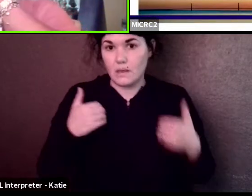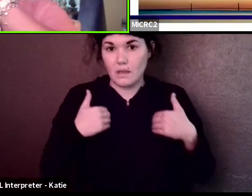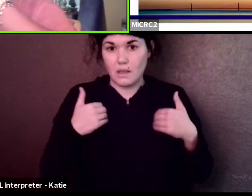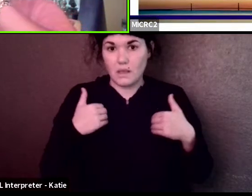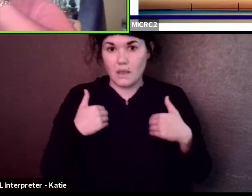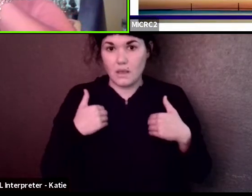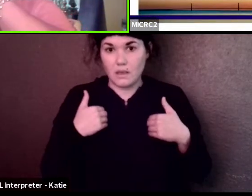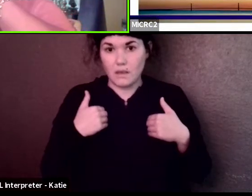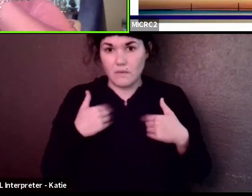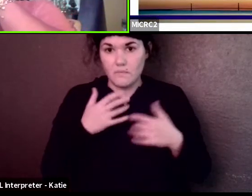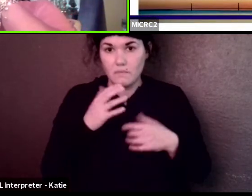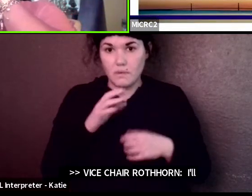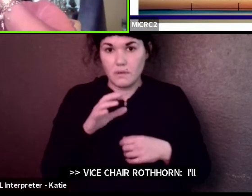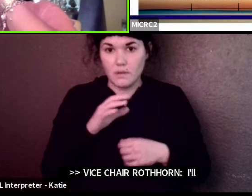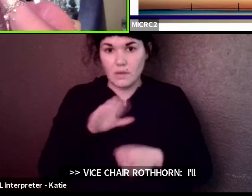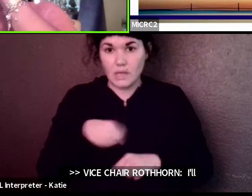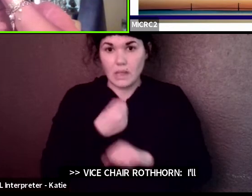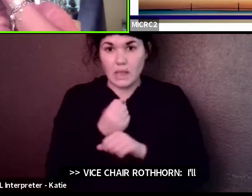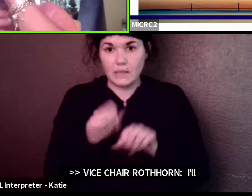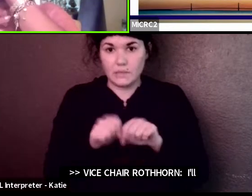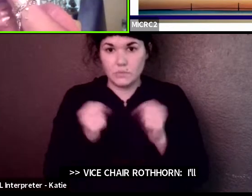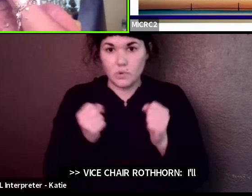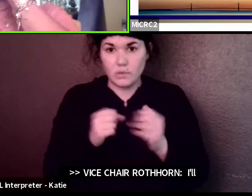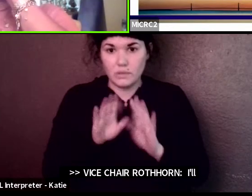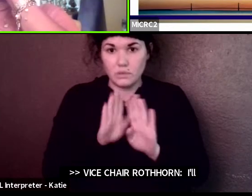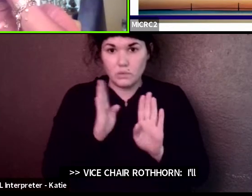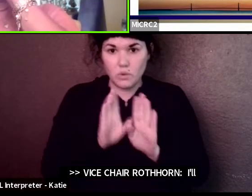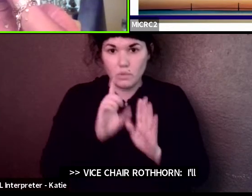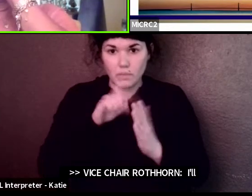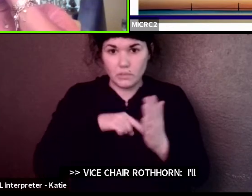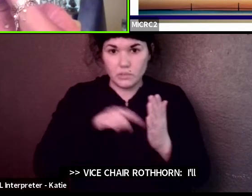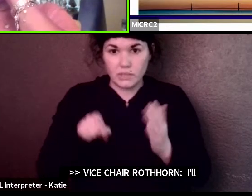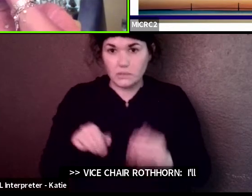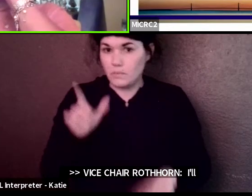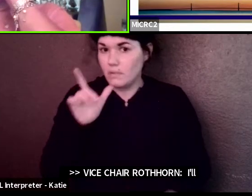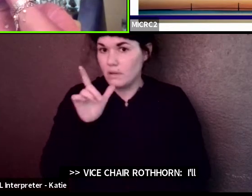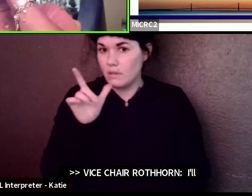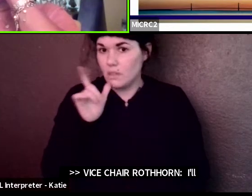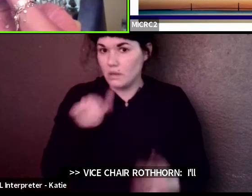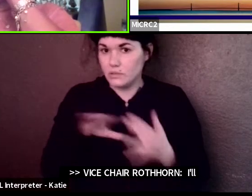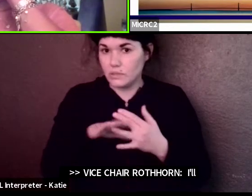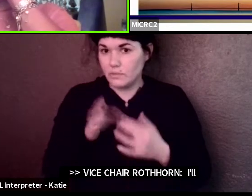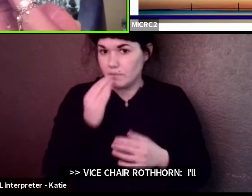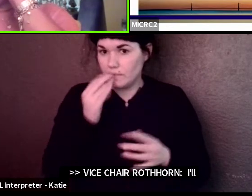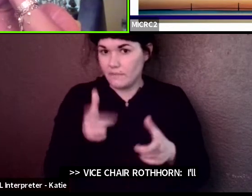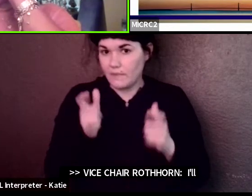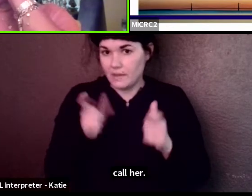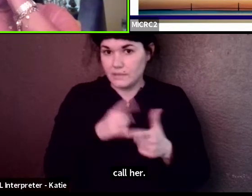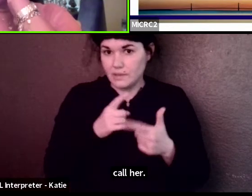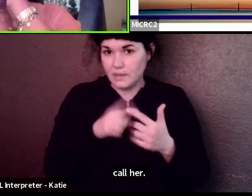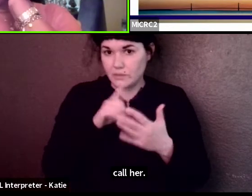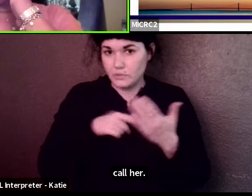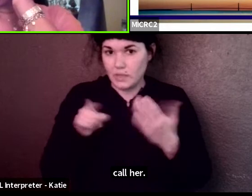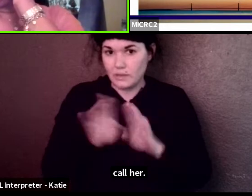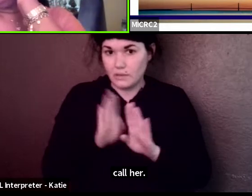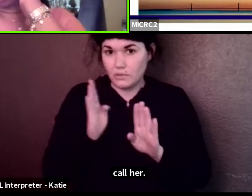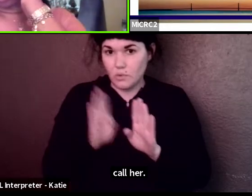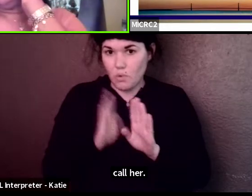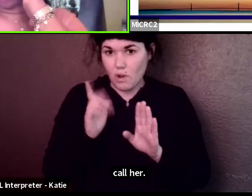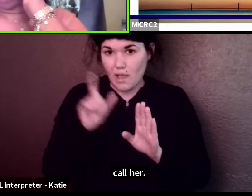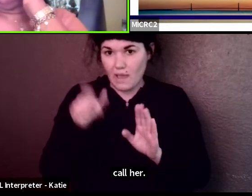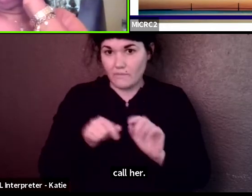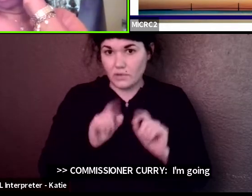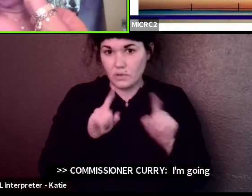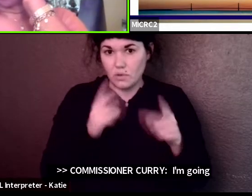lock that's broke that i want to check on the door that's some take my lunch getting something real fast to eat and check on the store that i have to go see